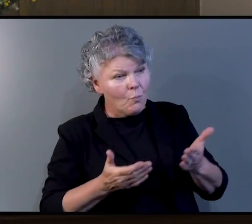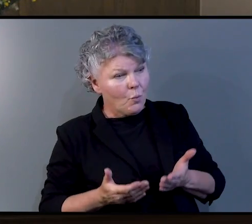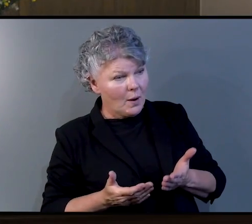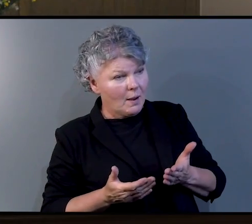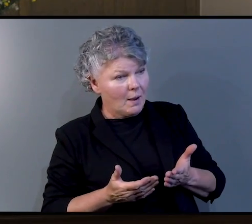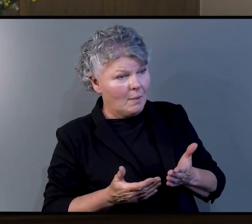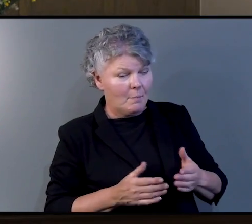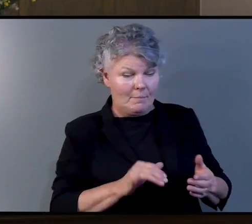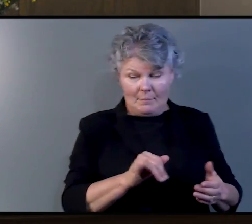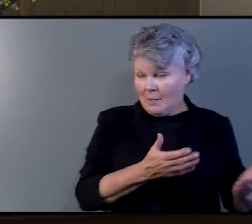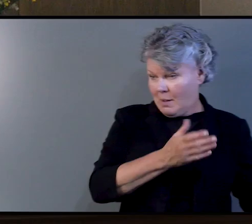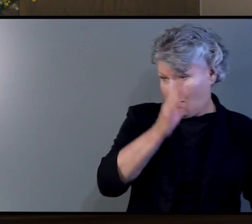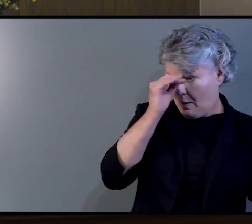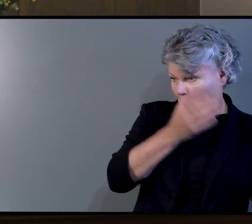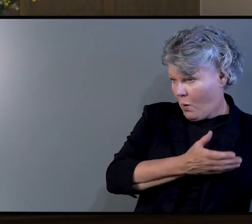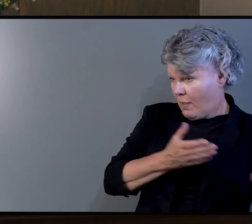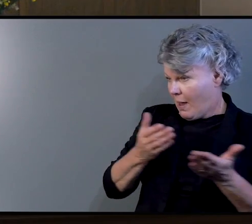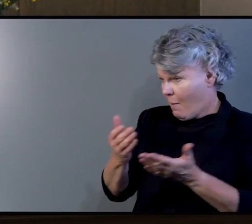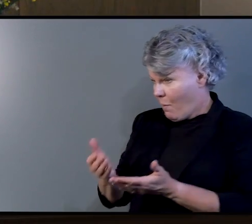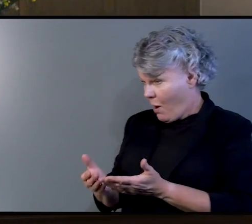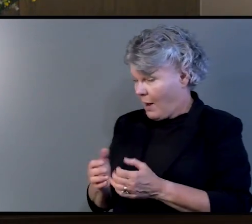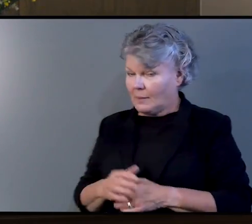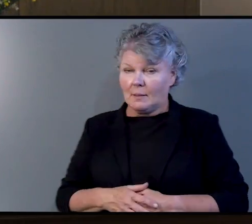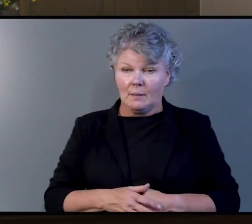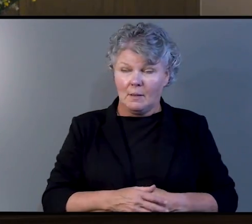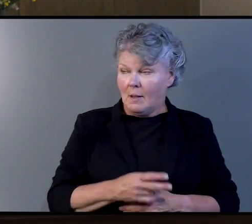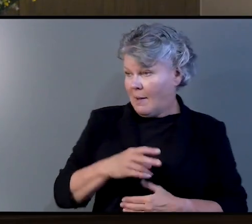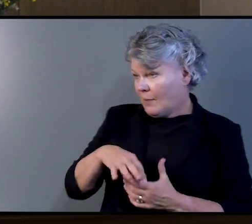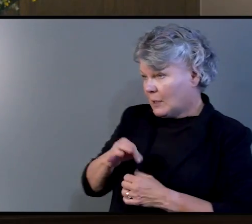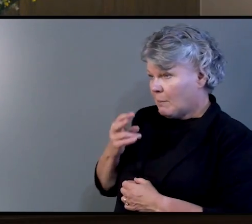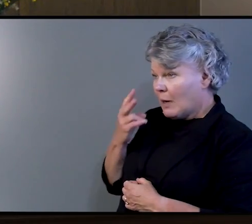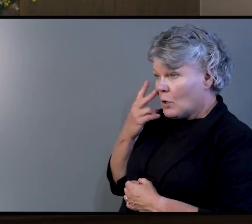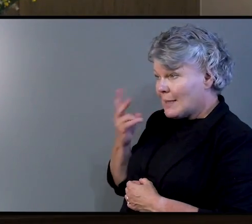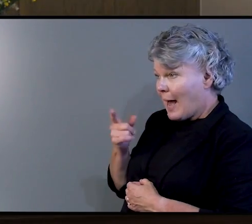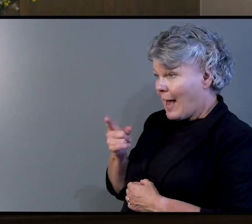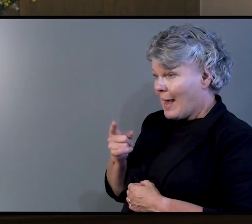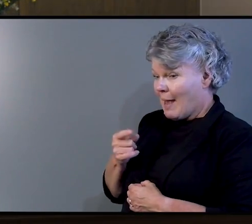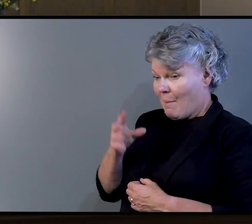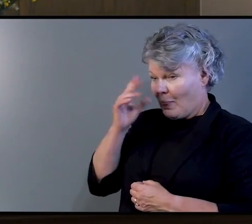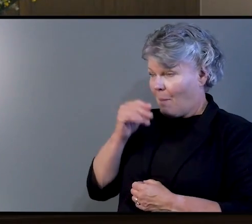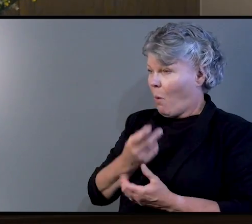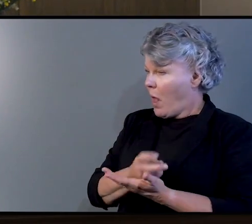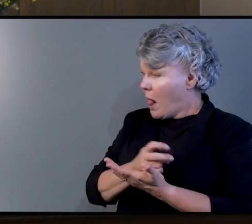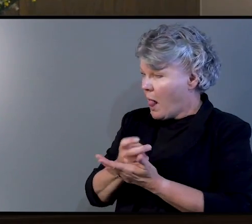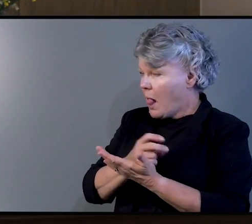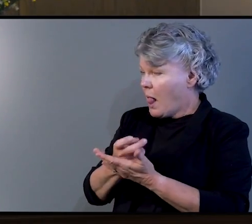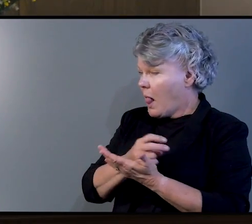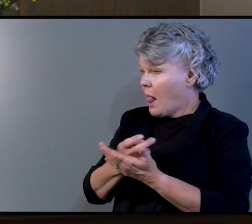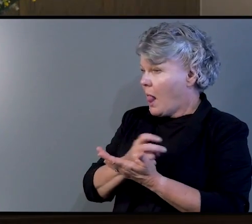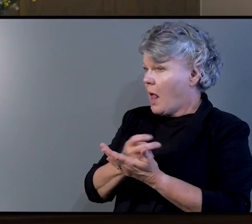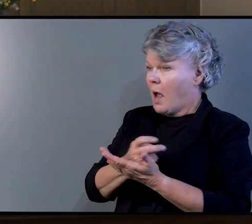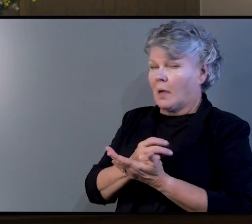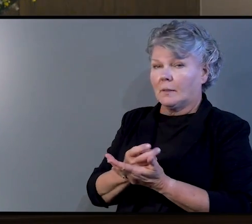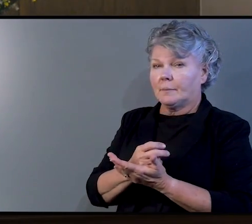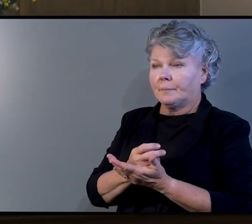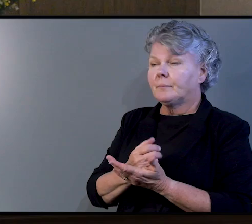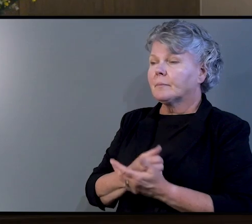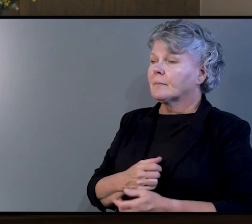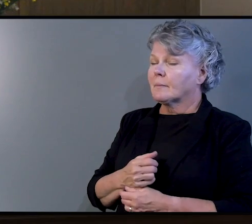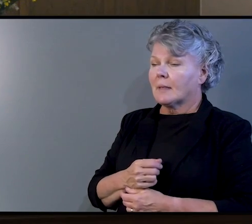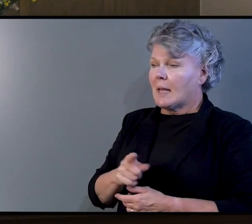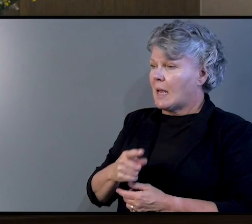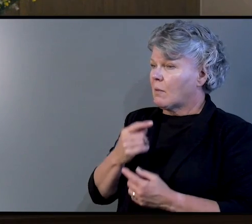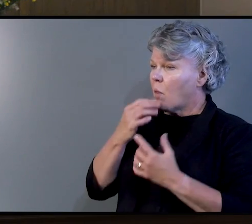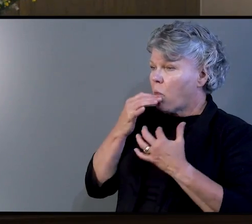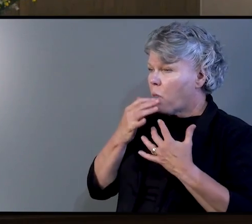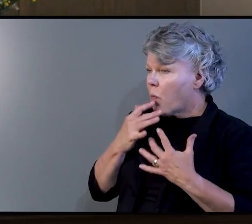And they brought the boy to him. And when the spirit saw him, immediately it convulsed the boy, and he fell on the ground and rolled about, foaming